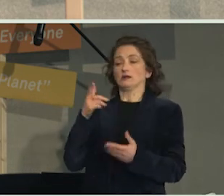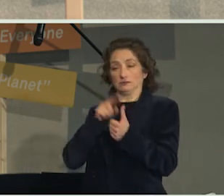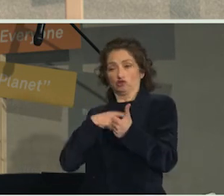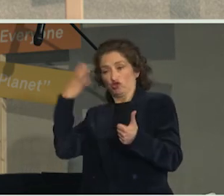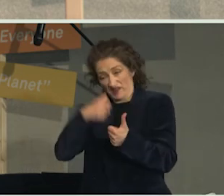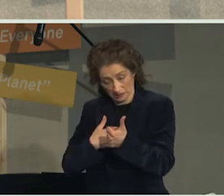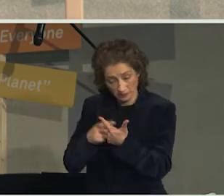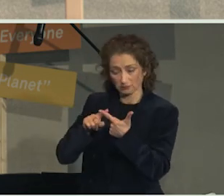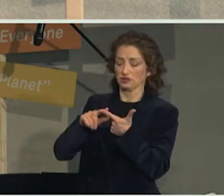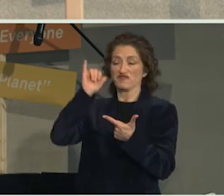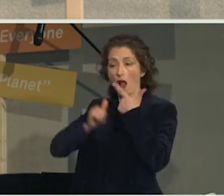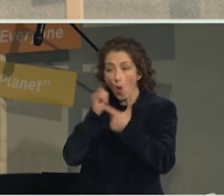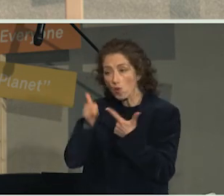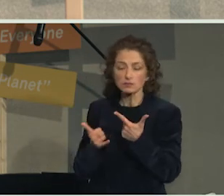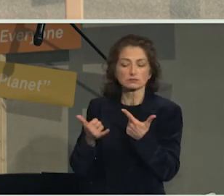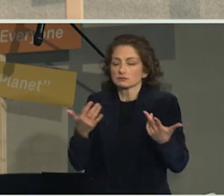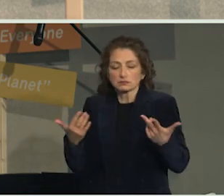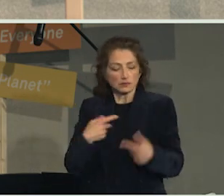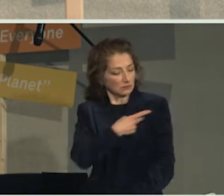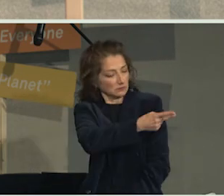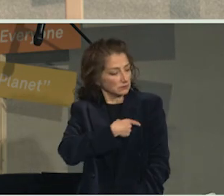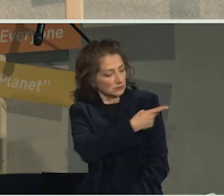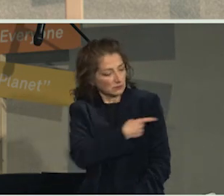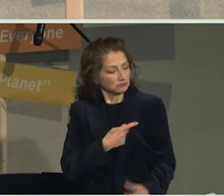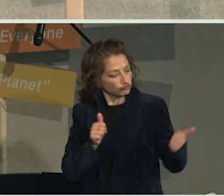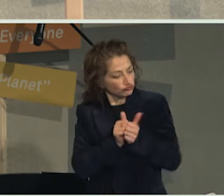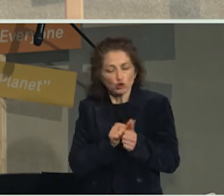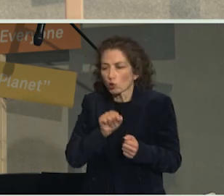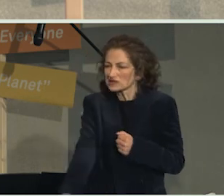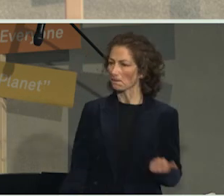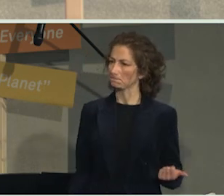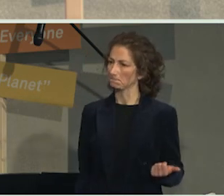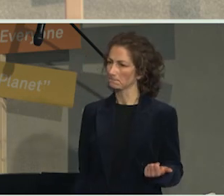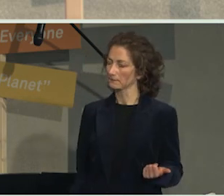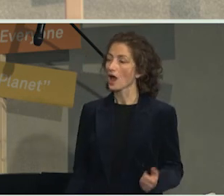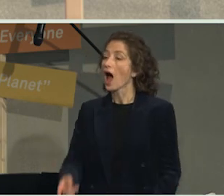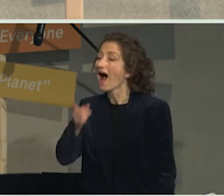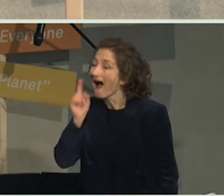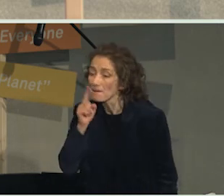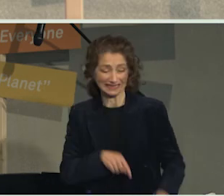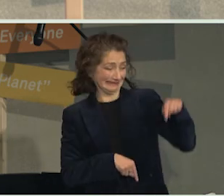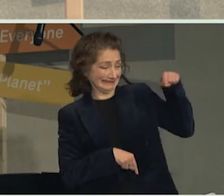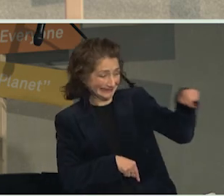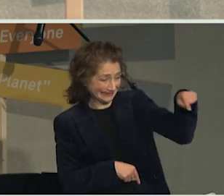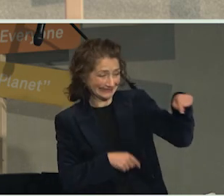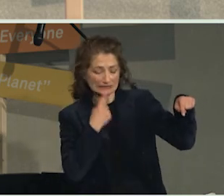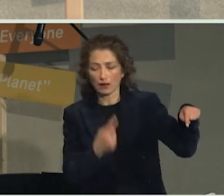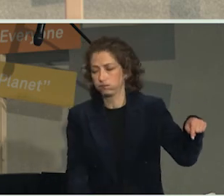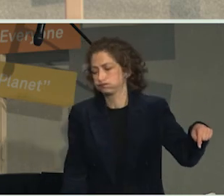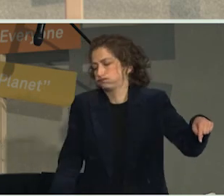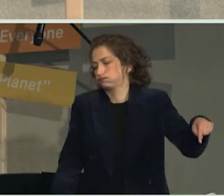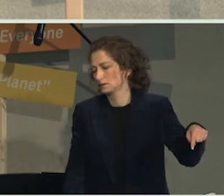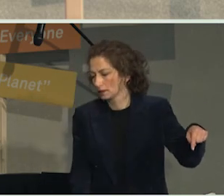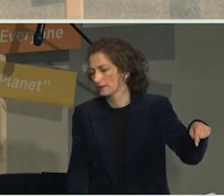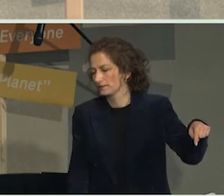person made no difference to our mutual defense pact. Yet, my ally seemed all too agreeable to fix what